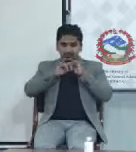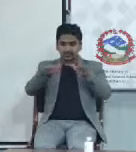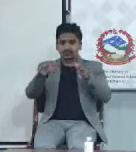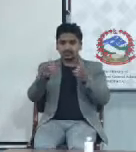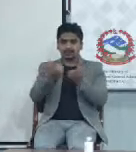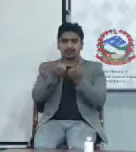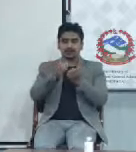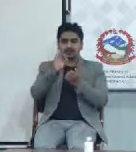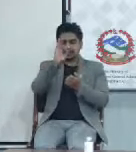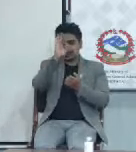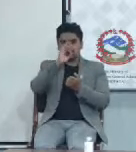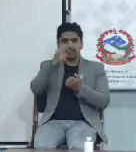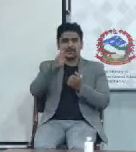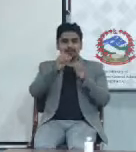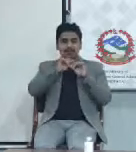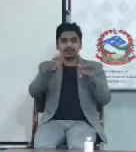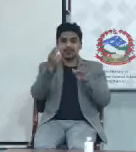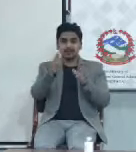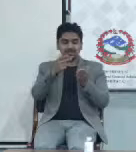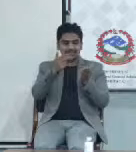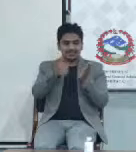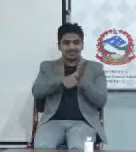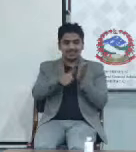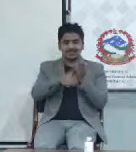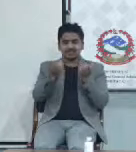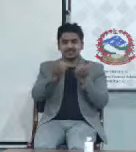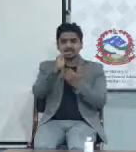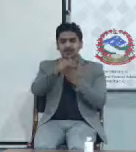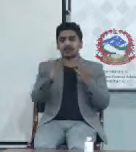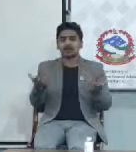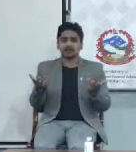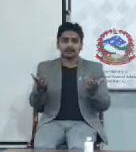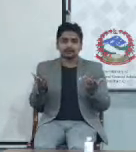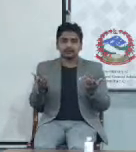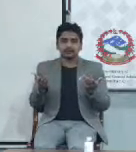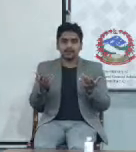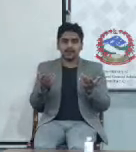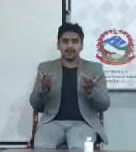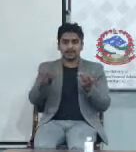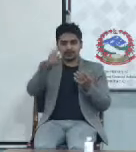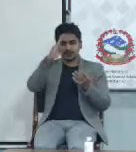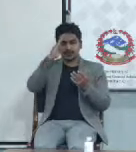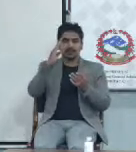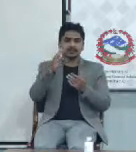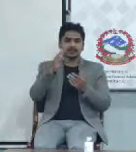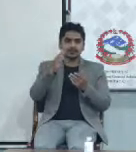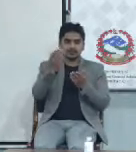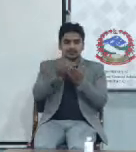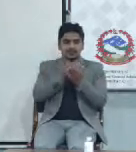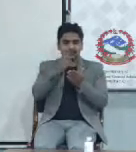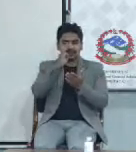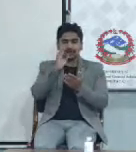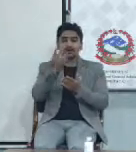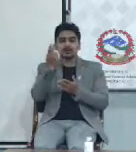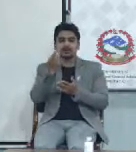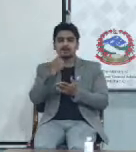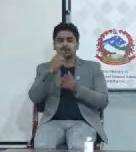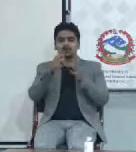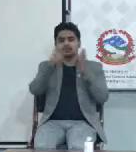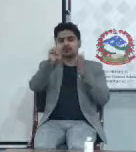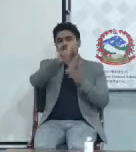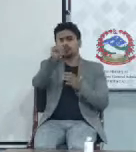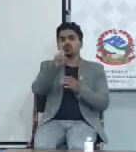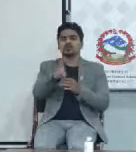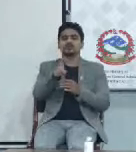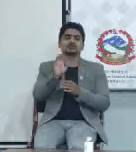check and balance mechanism in that institution? That is the big question. So when we collect the information or the message, then